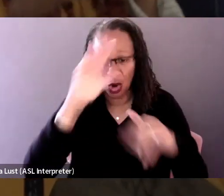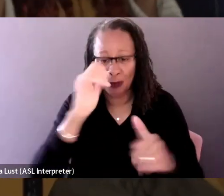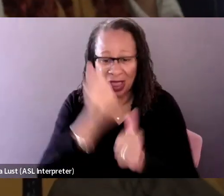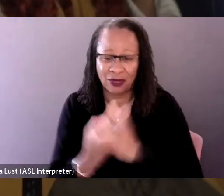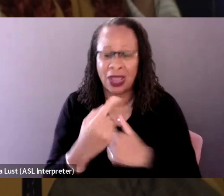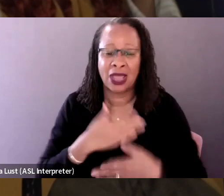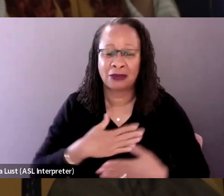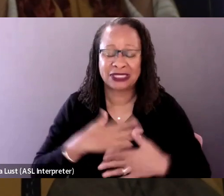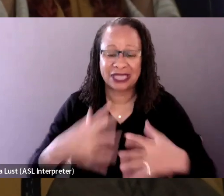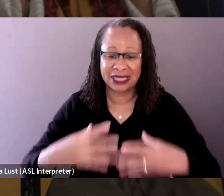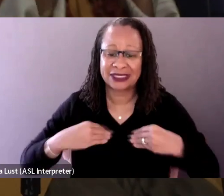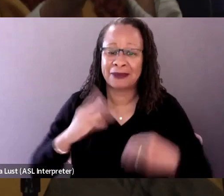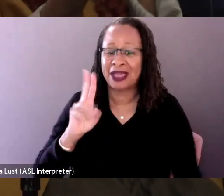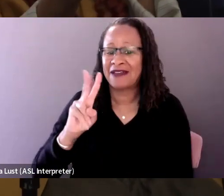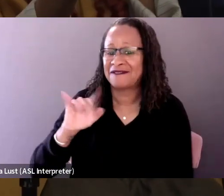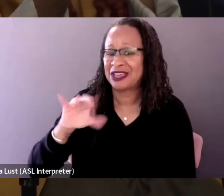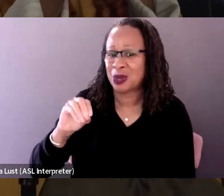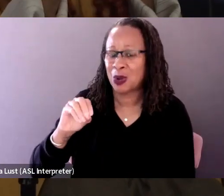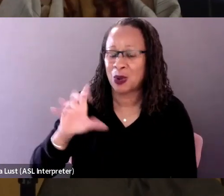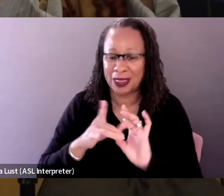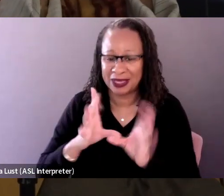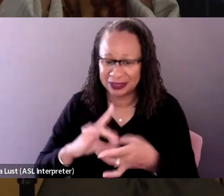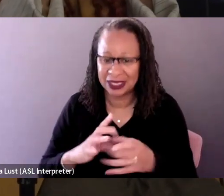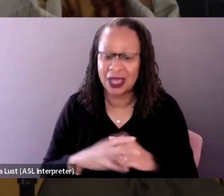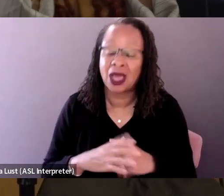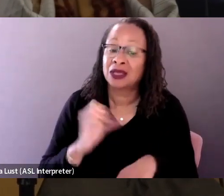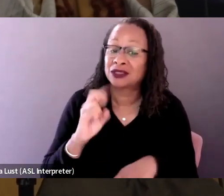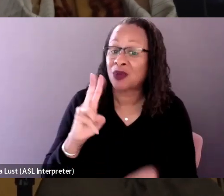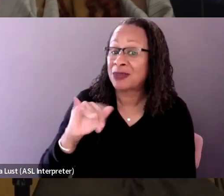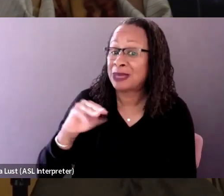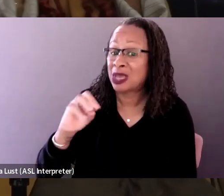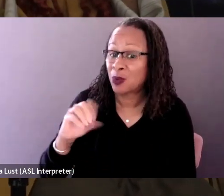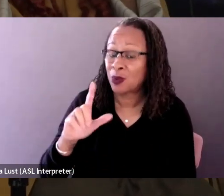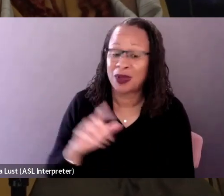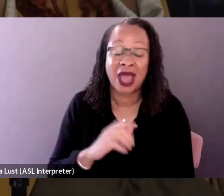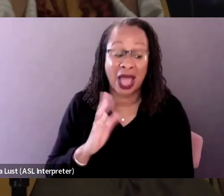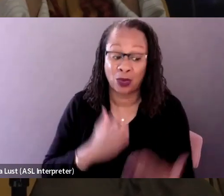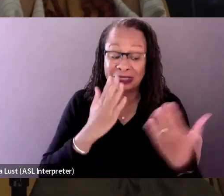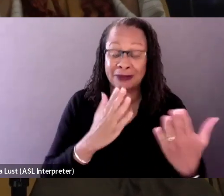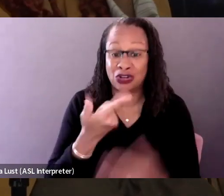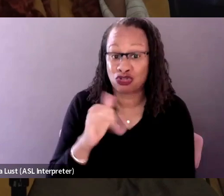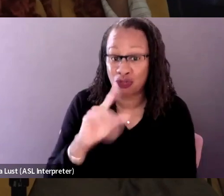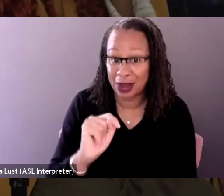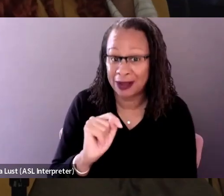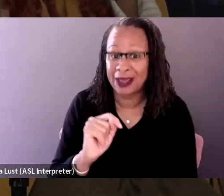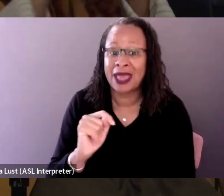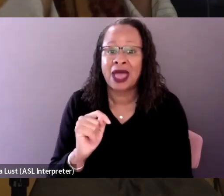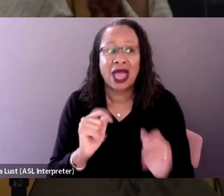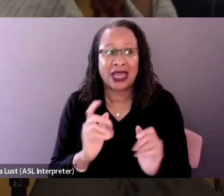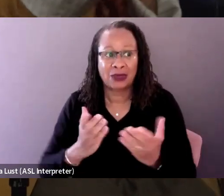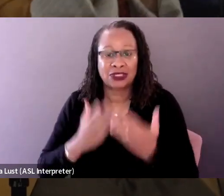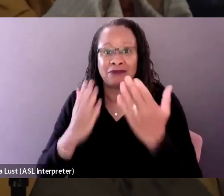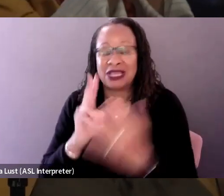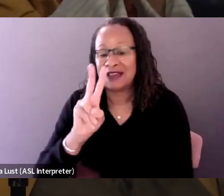frenzied, I will submit a grant, and then I'll submit a Vimeo link to something else and be like, I'll just replace the video later. Like,